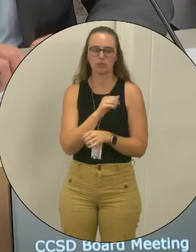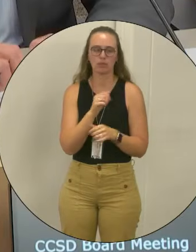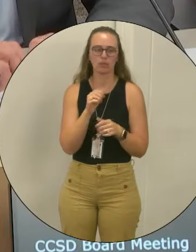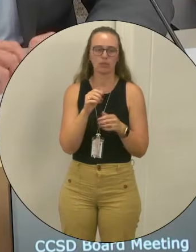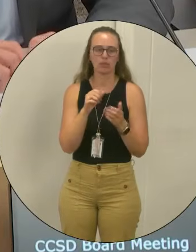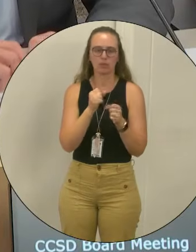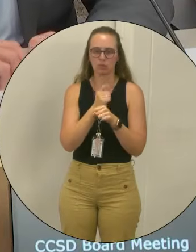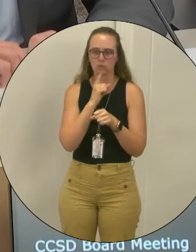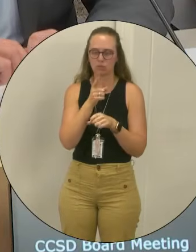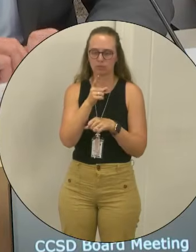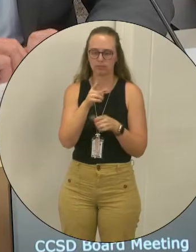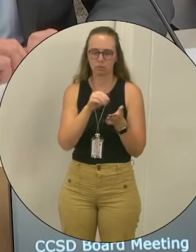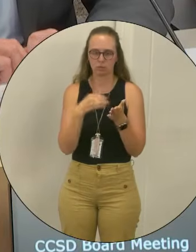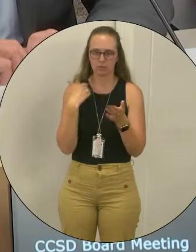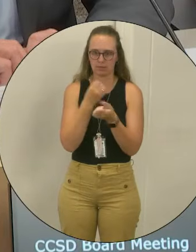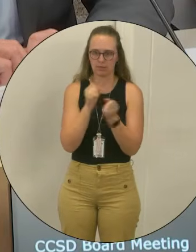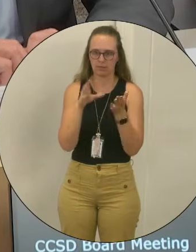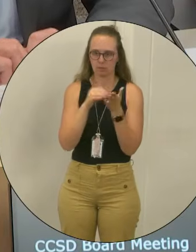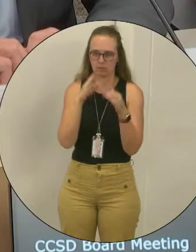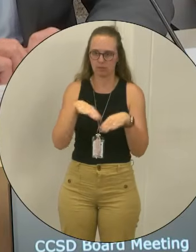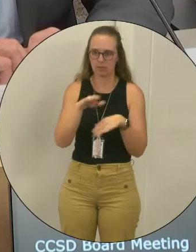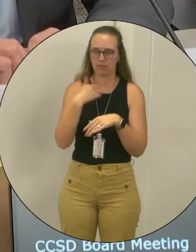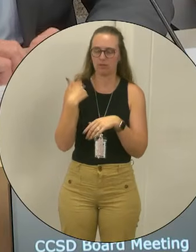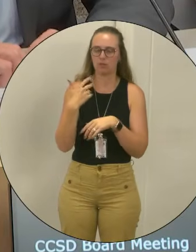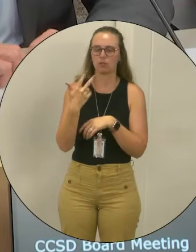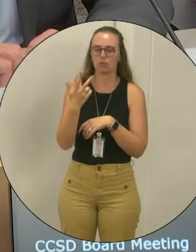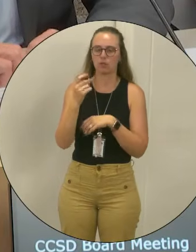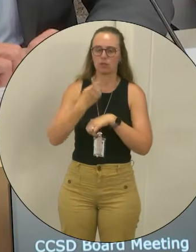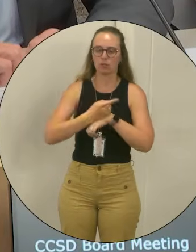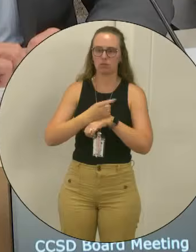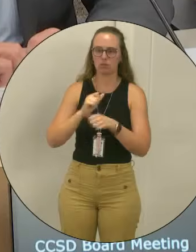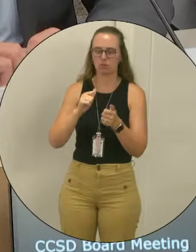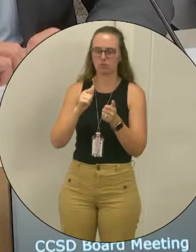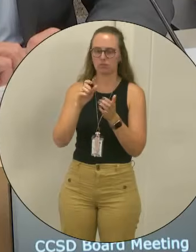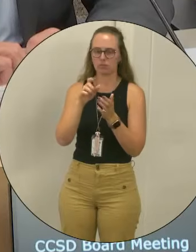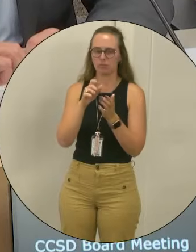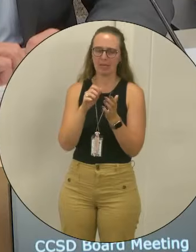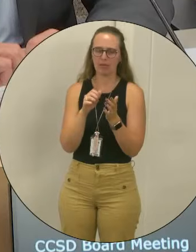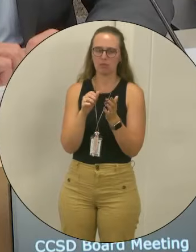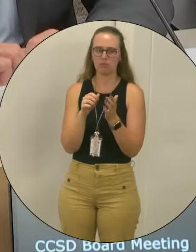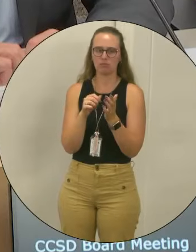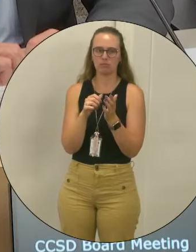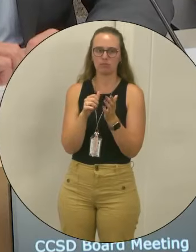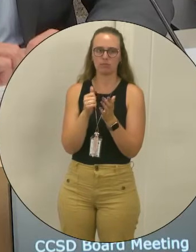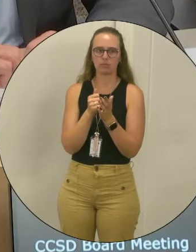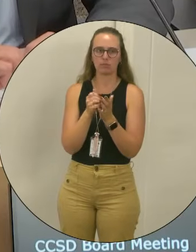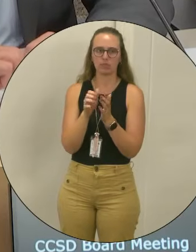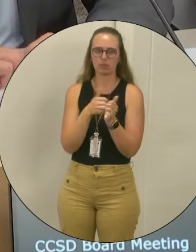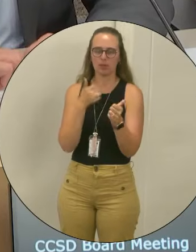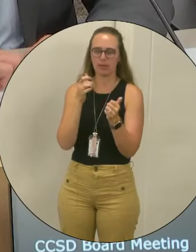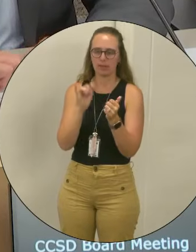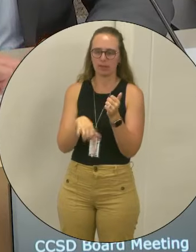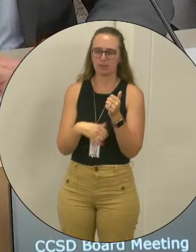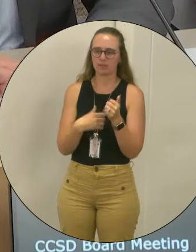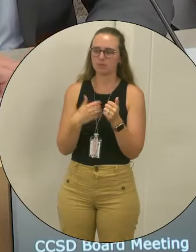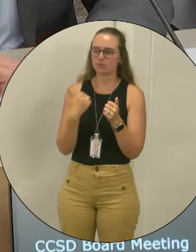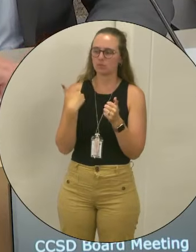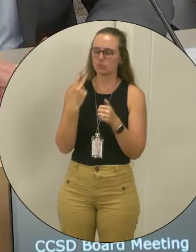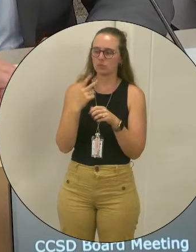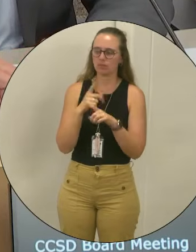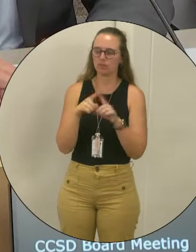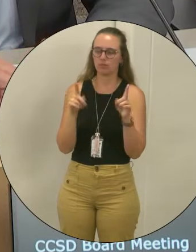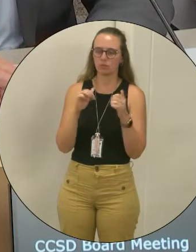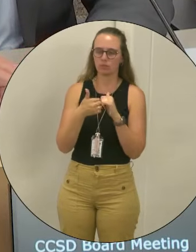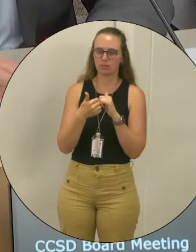Environments as well. So they have 30 days to appeal there. So then, so there's 2 different mechanisms that